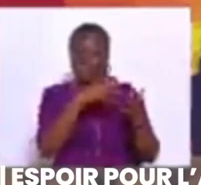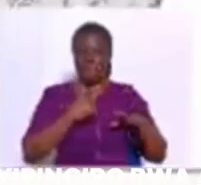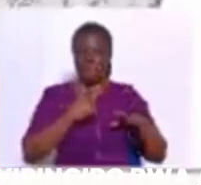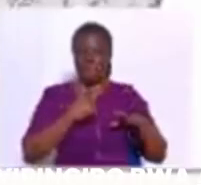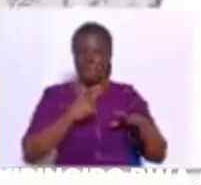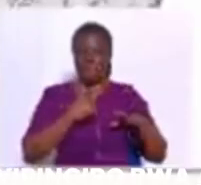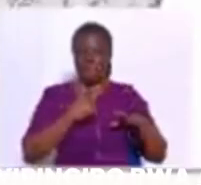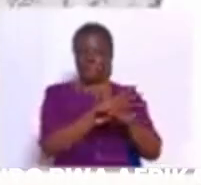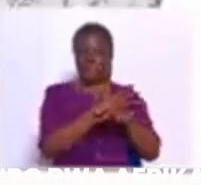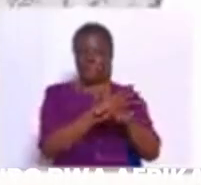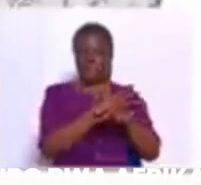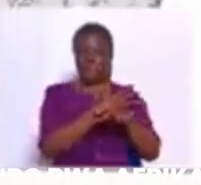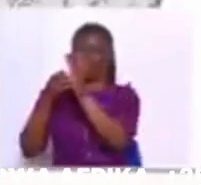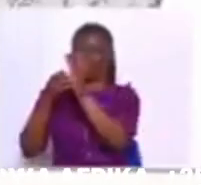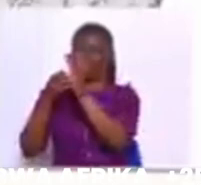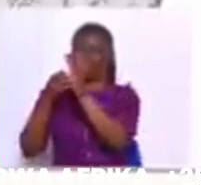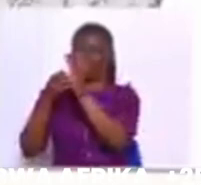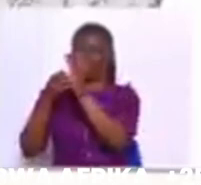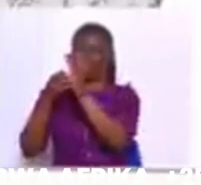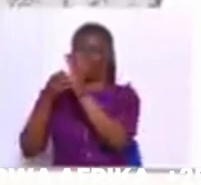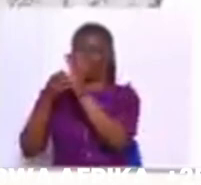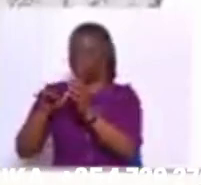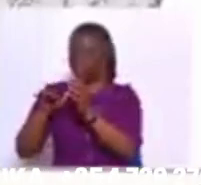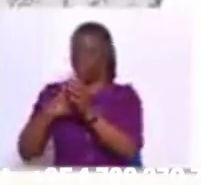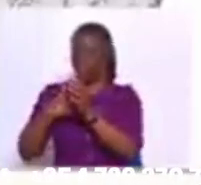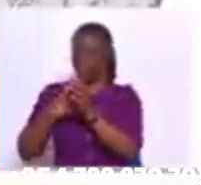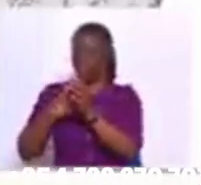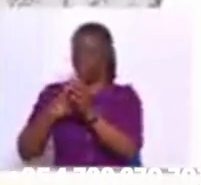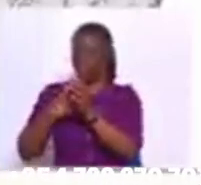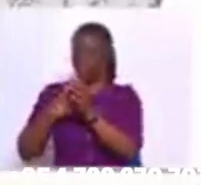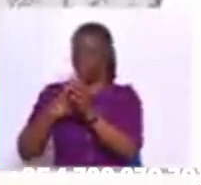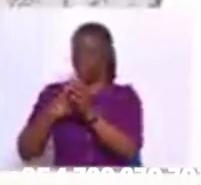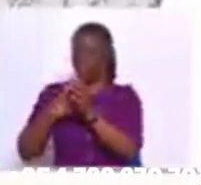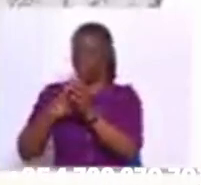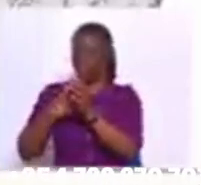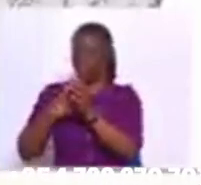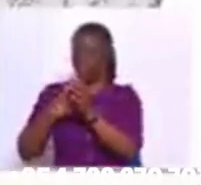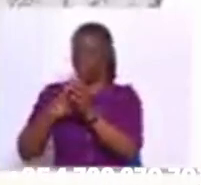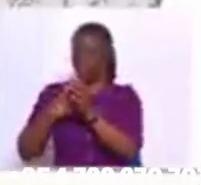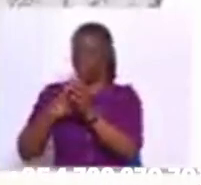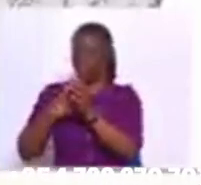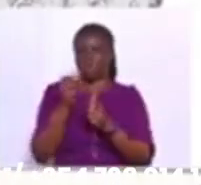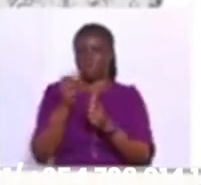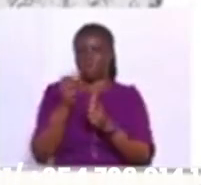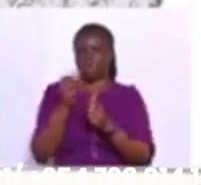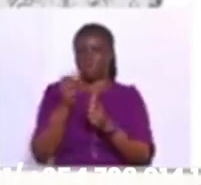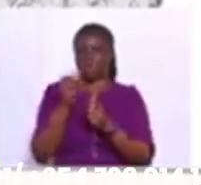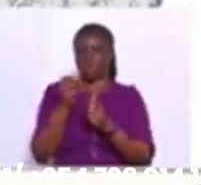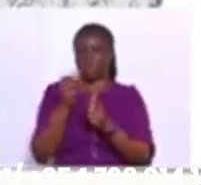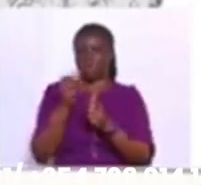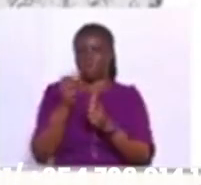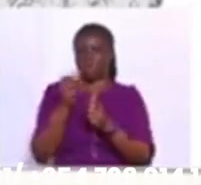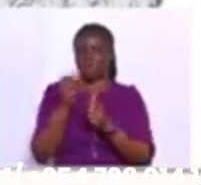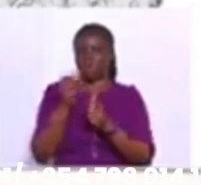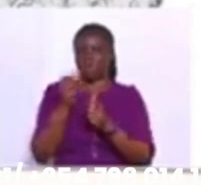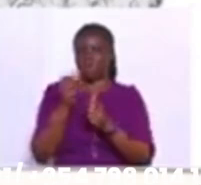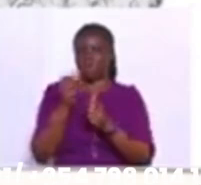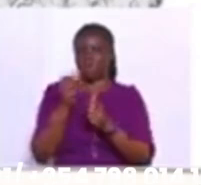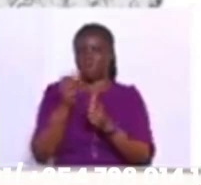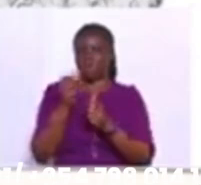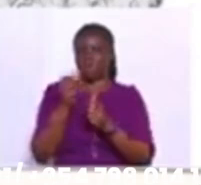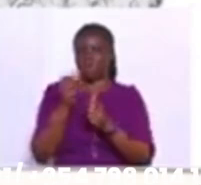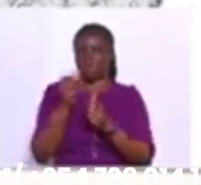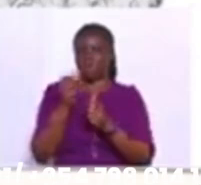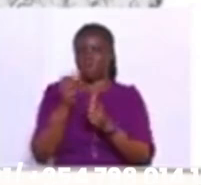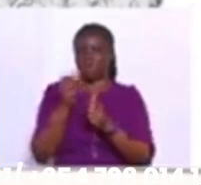poorest parts of China had the lowest rates of cancer. They couldn't understand that. They kept